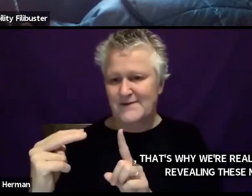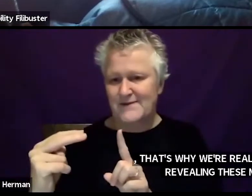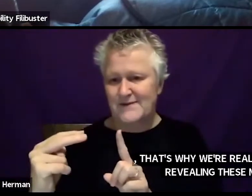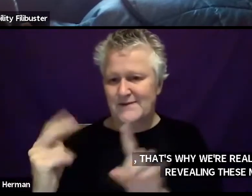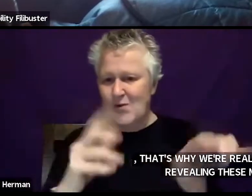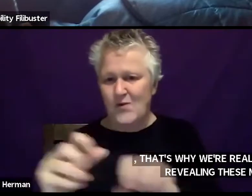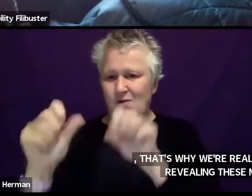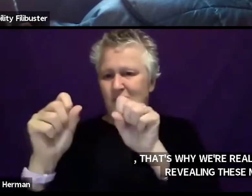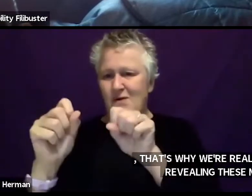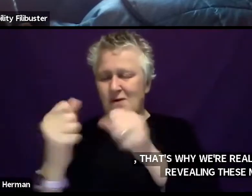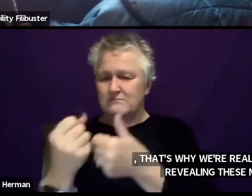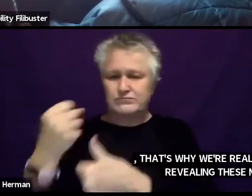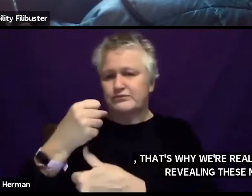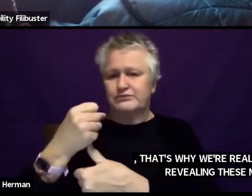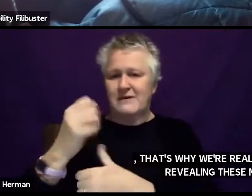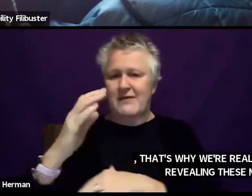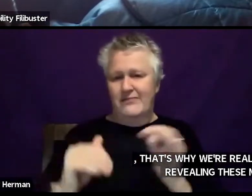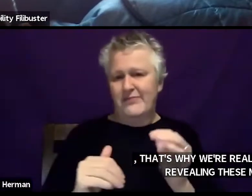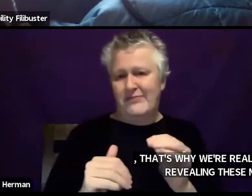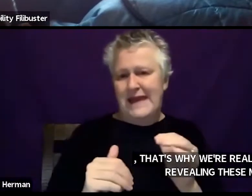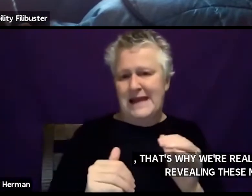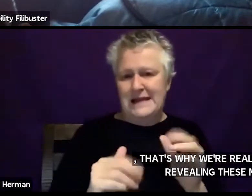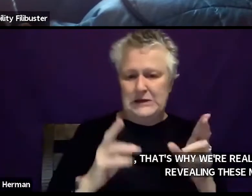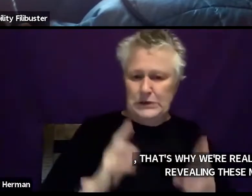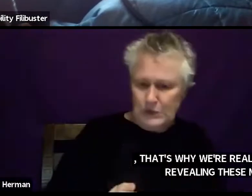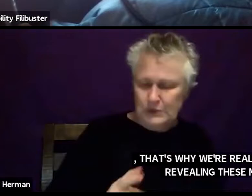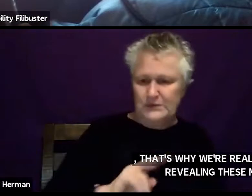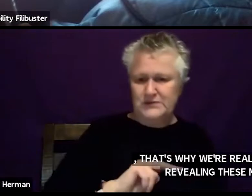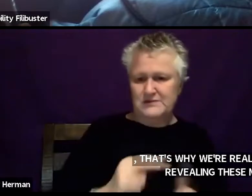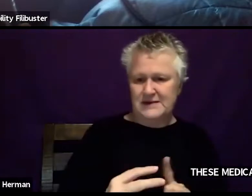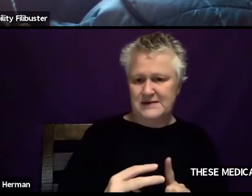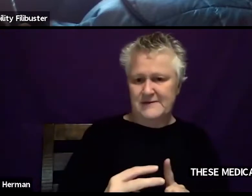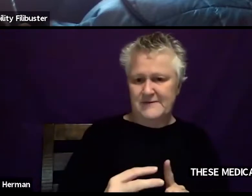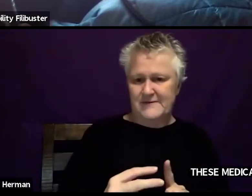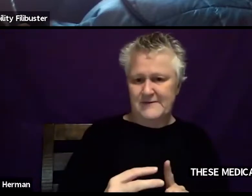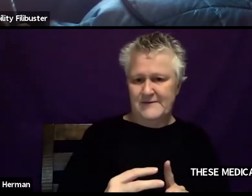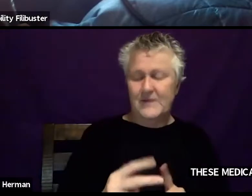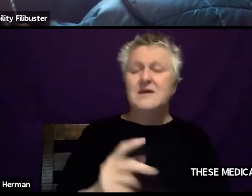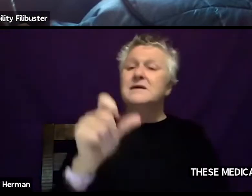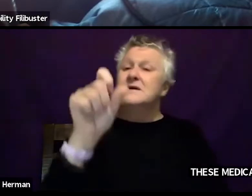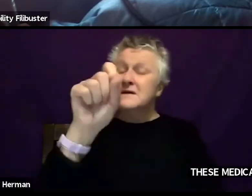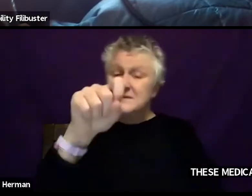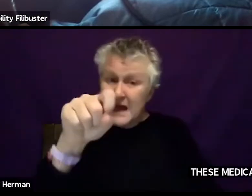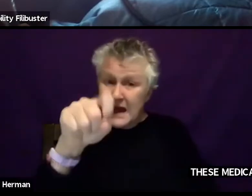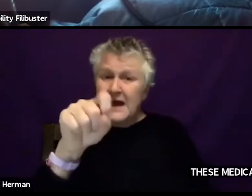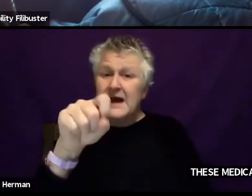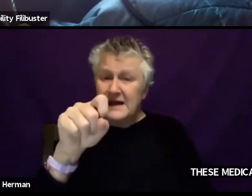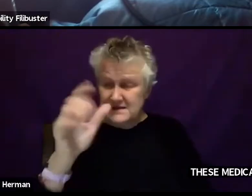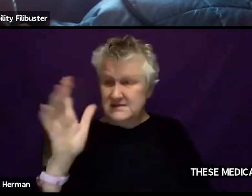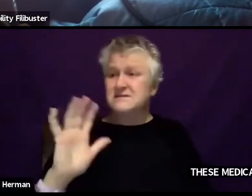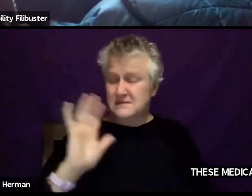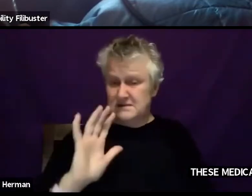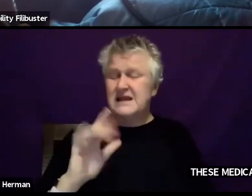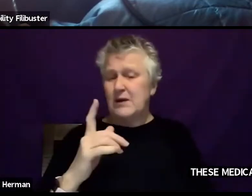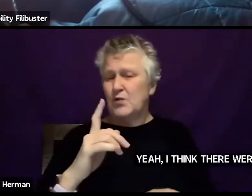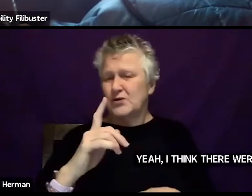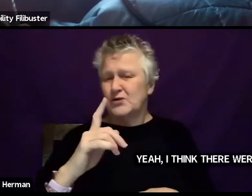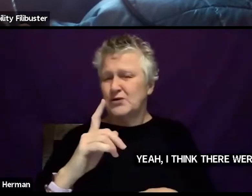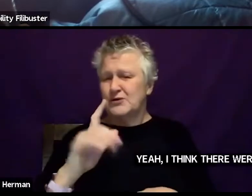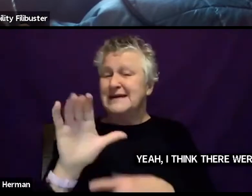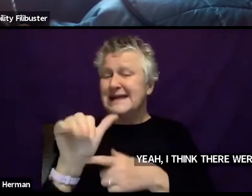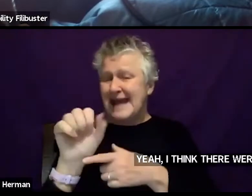So yeah, I think, you know, there were cases of people being told about the frailty scale being used,